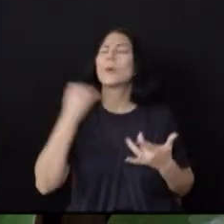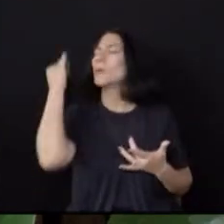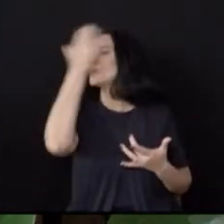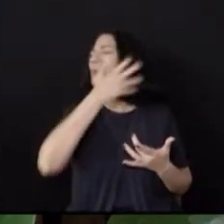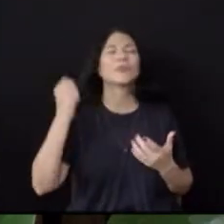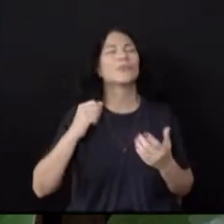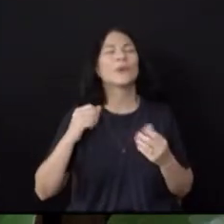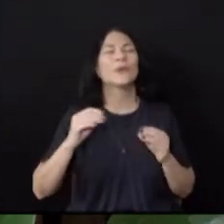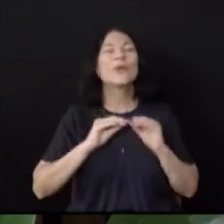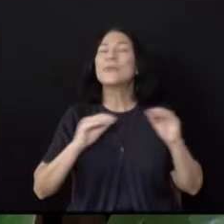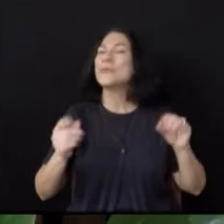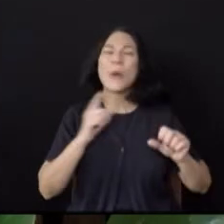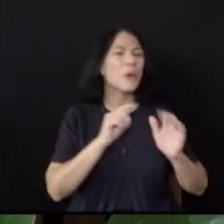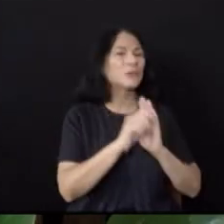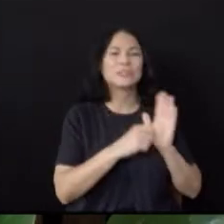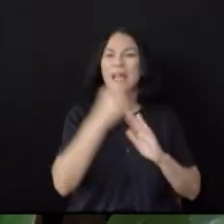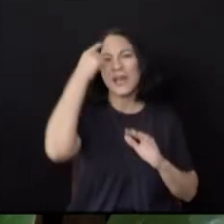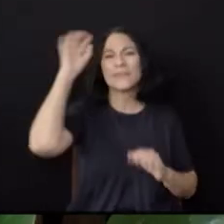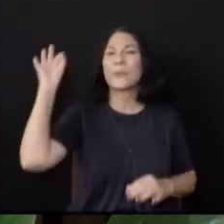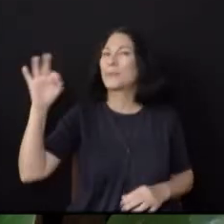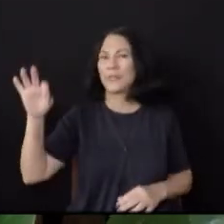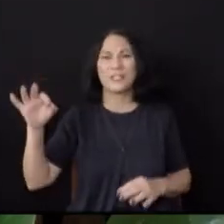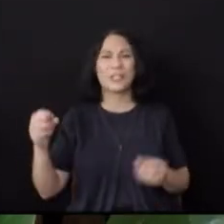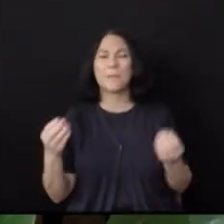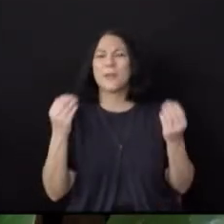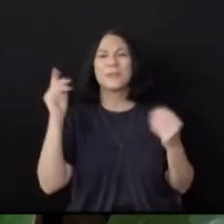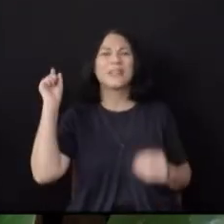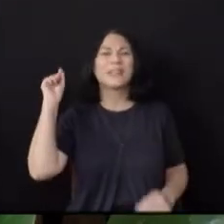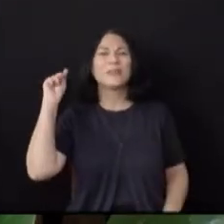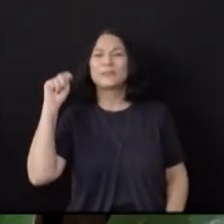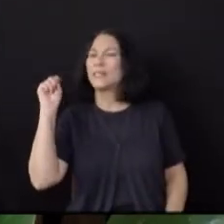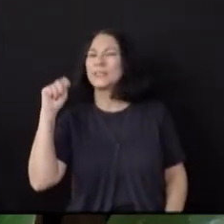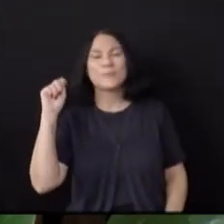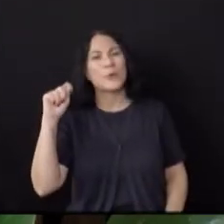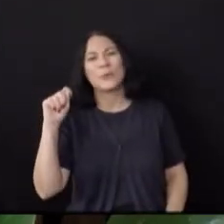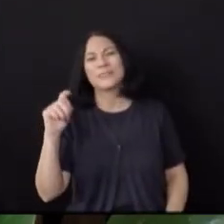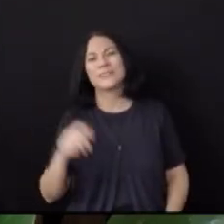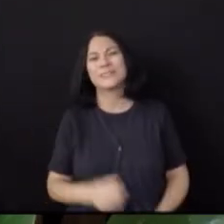preach. There'll be too many stories to tell, too many testimonies to share.